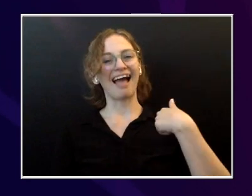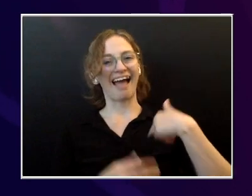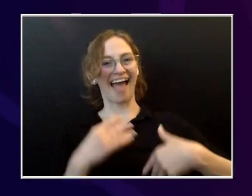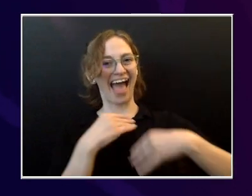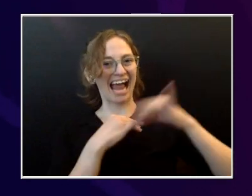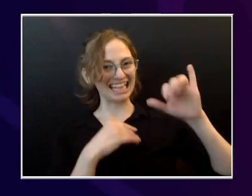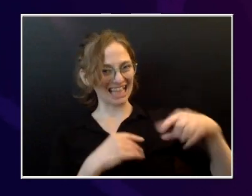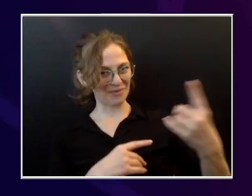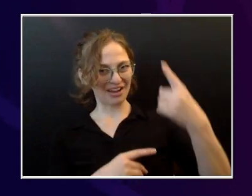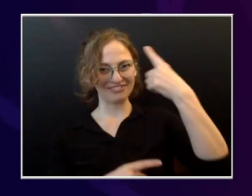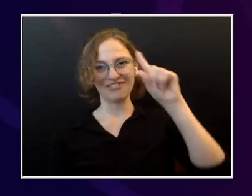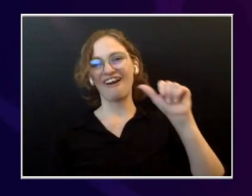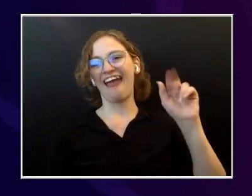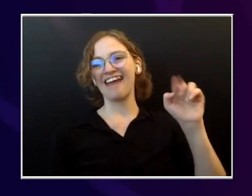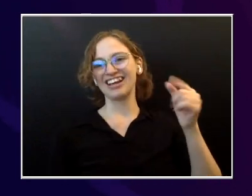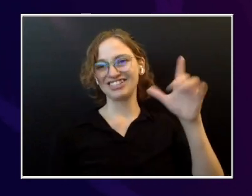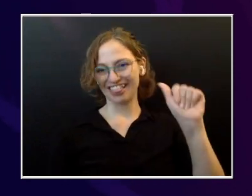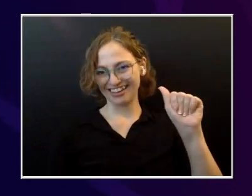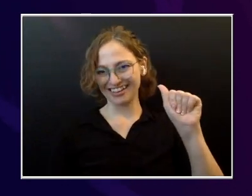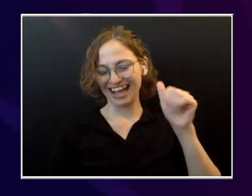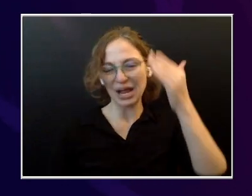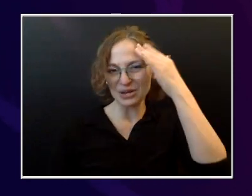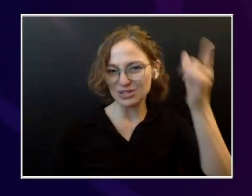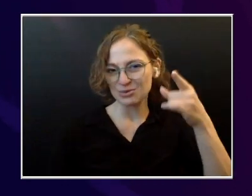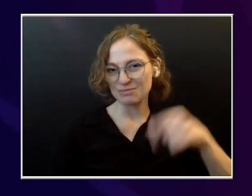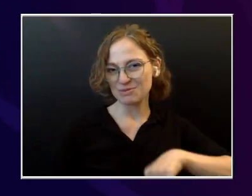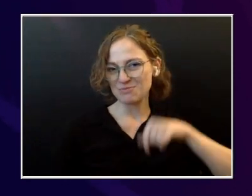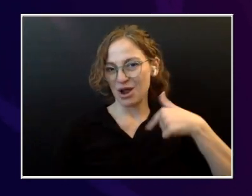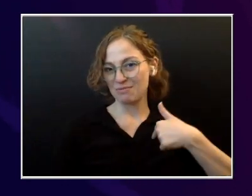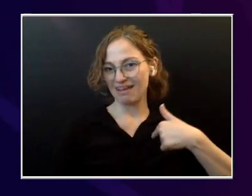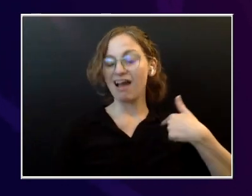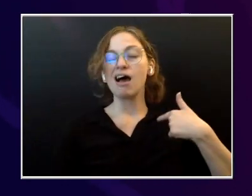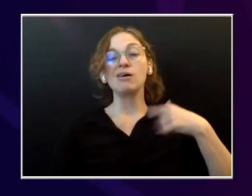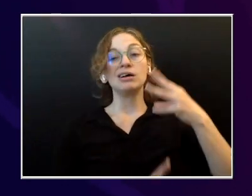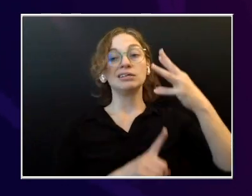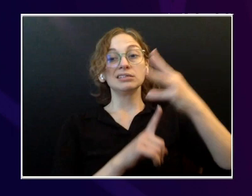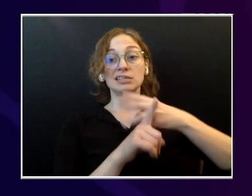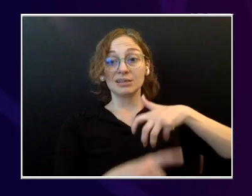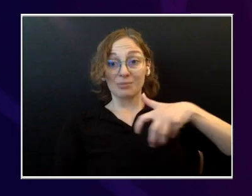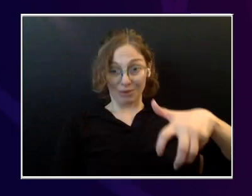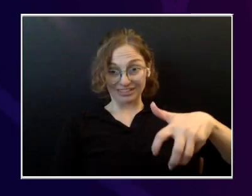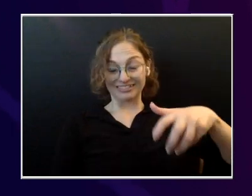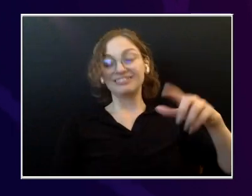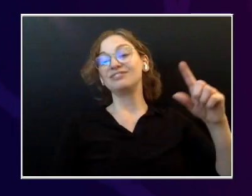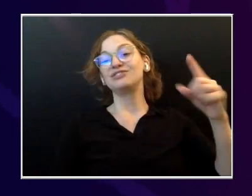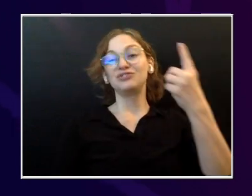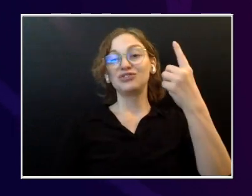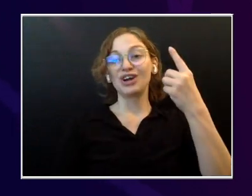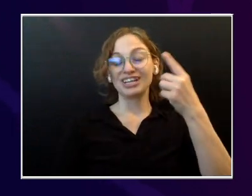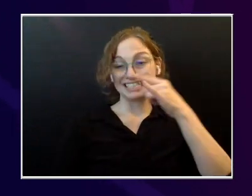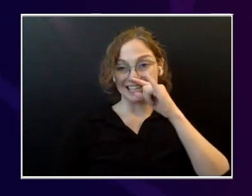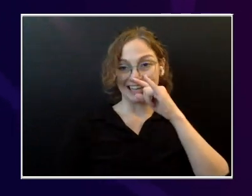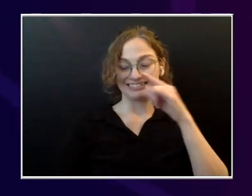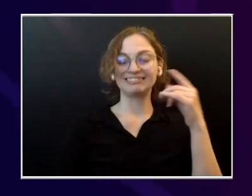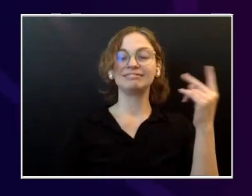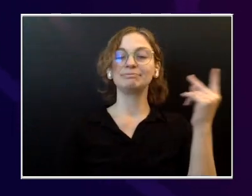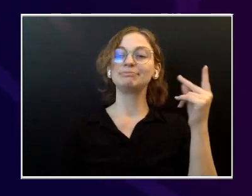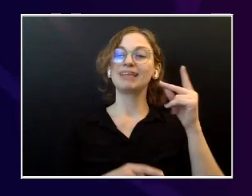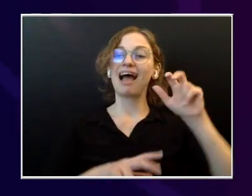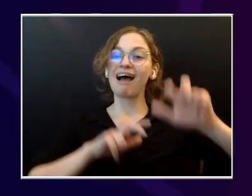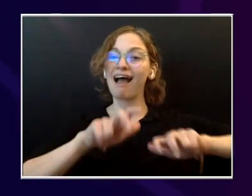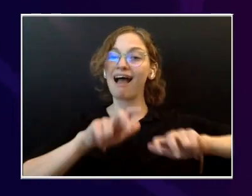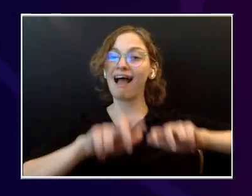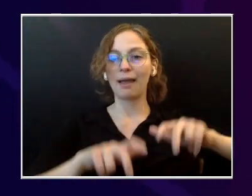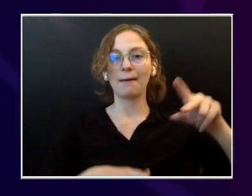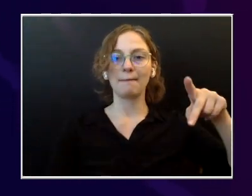proud of me. This I was 6 months pregnant with my first kid, and we went hiking in Patagonia, and this is me